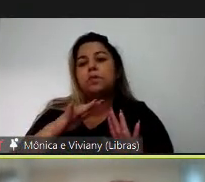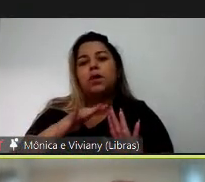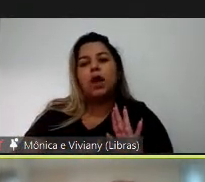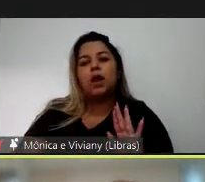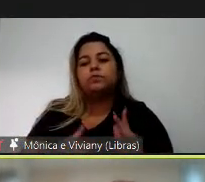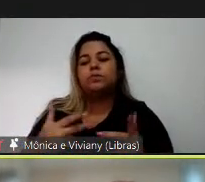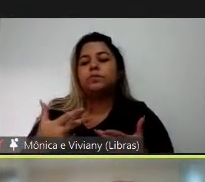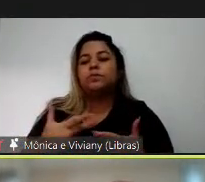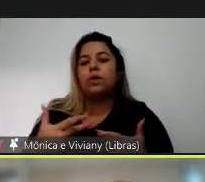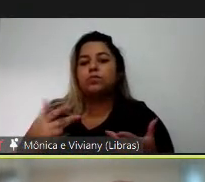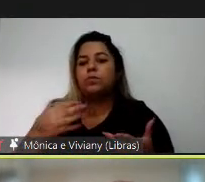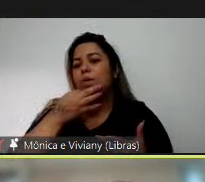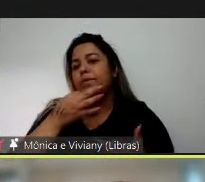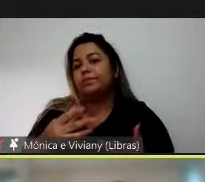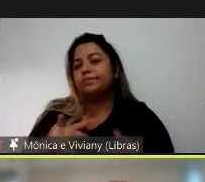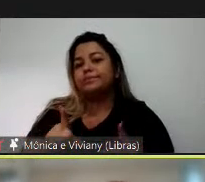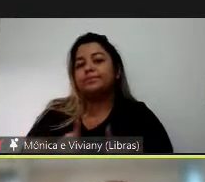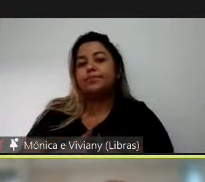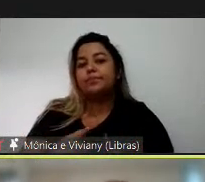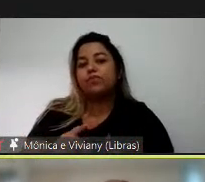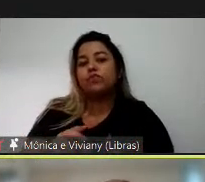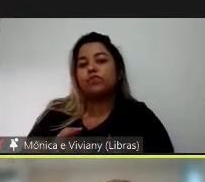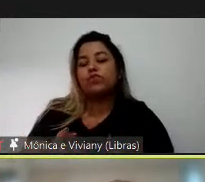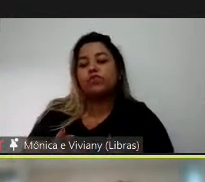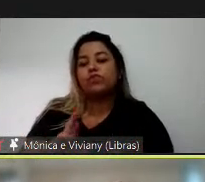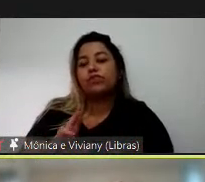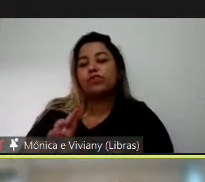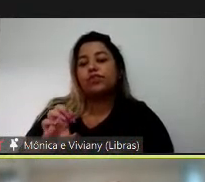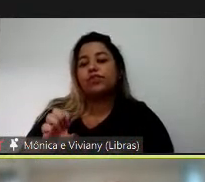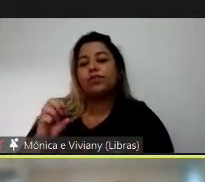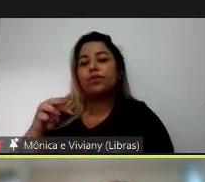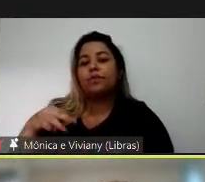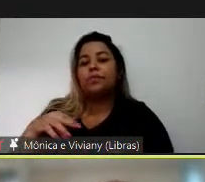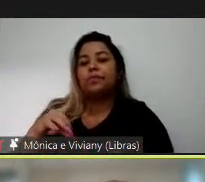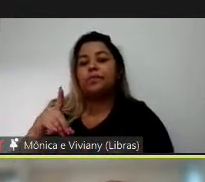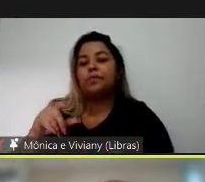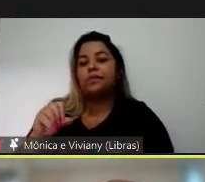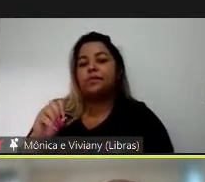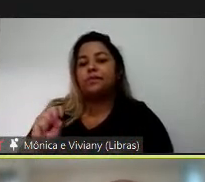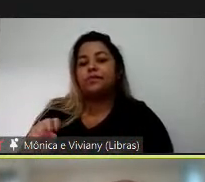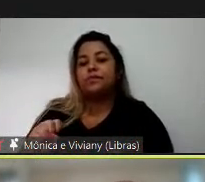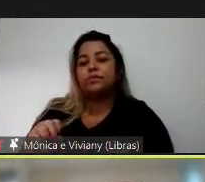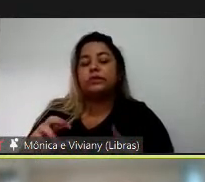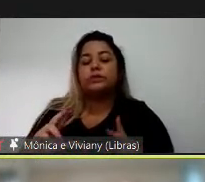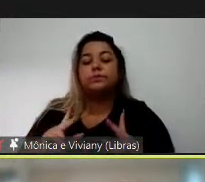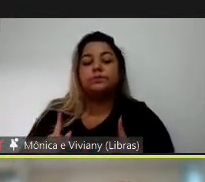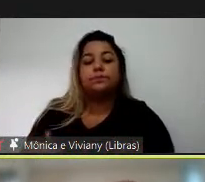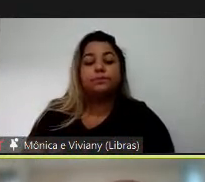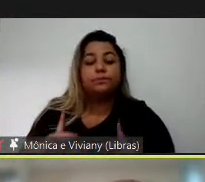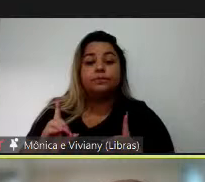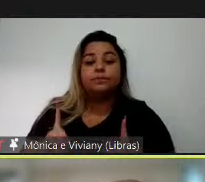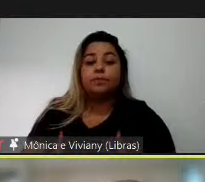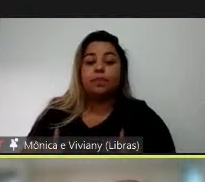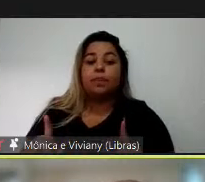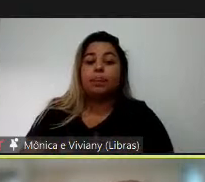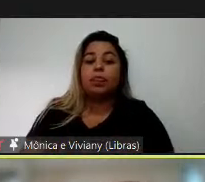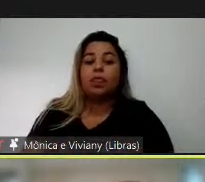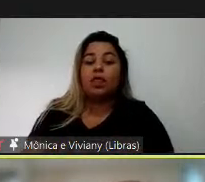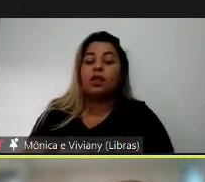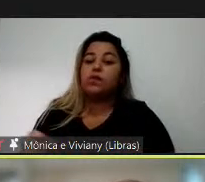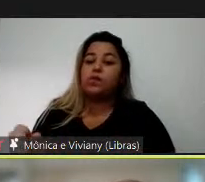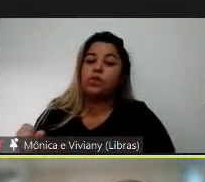we have also many recommendations to have the people with deficiency, for people who live